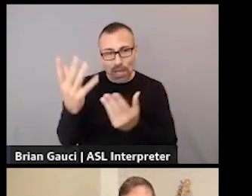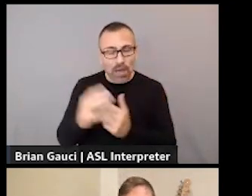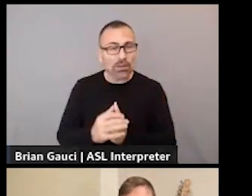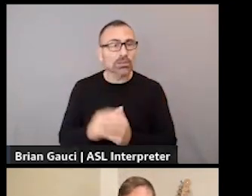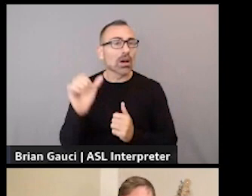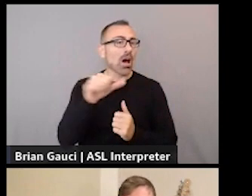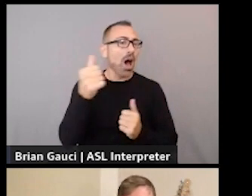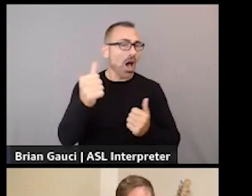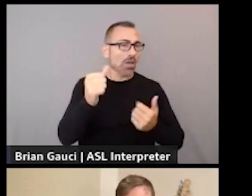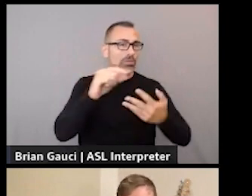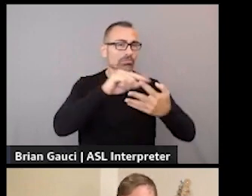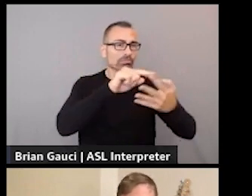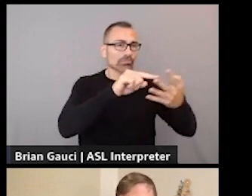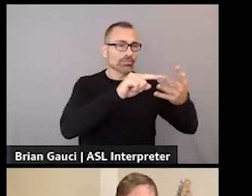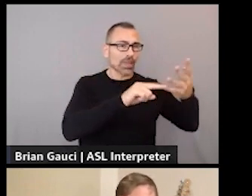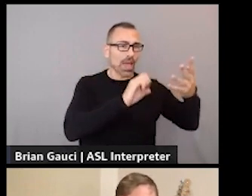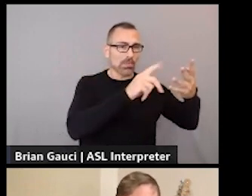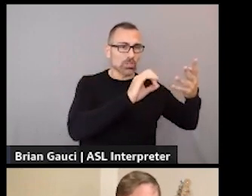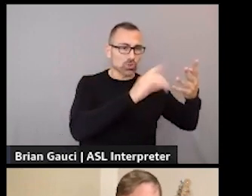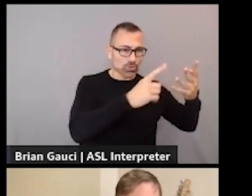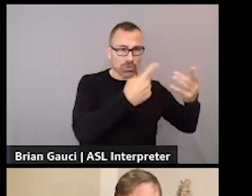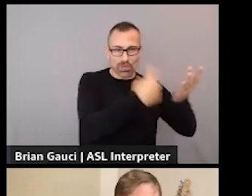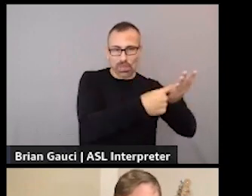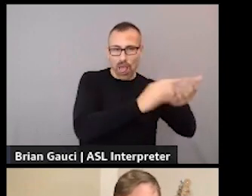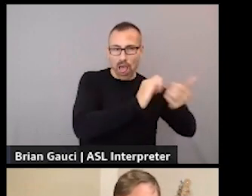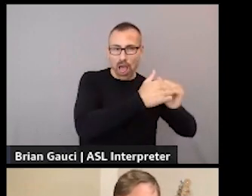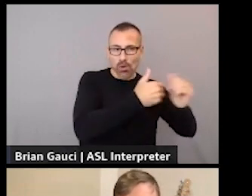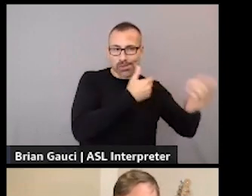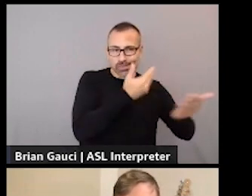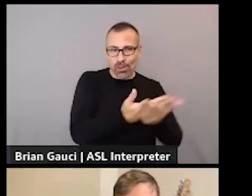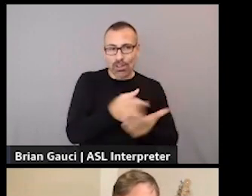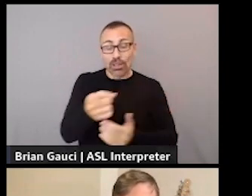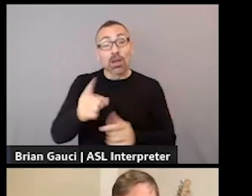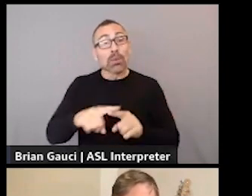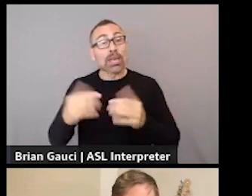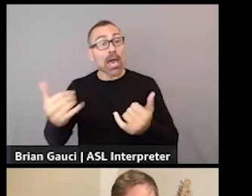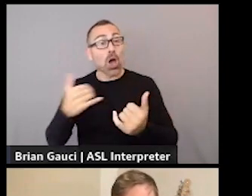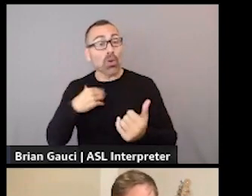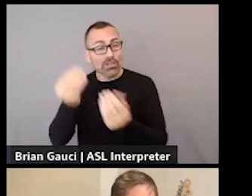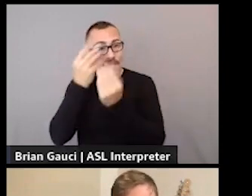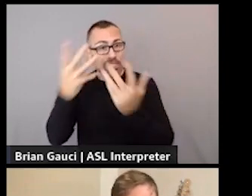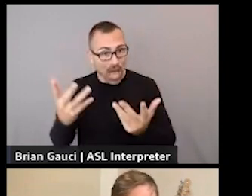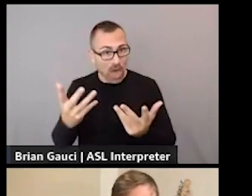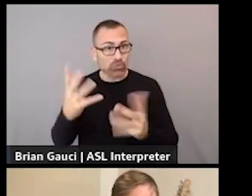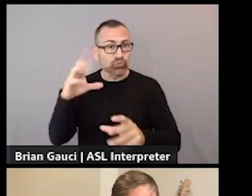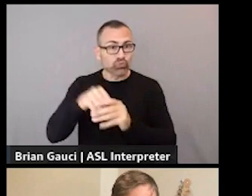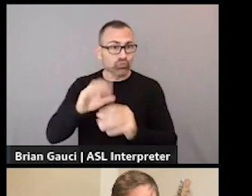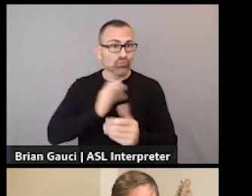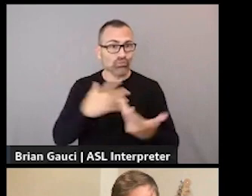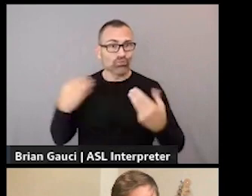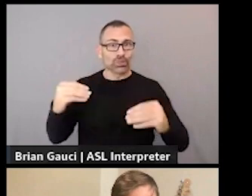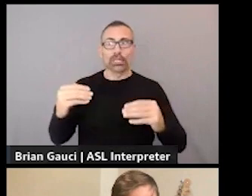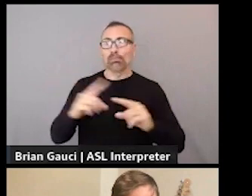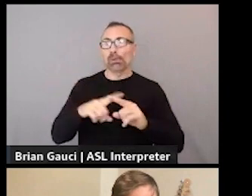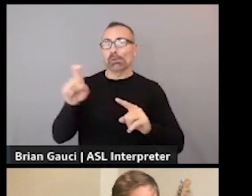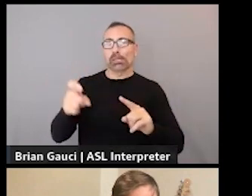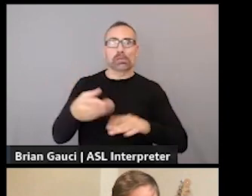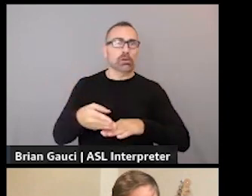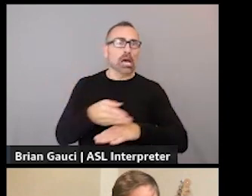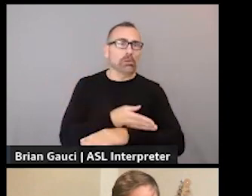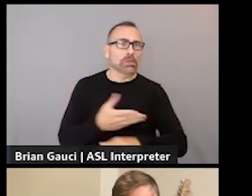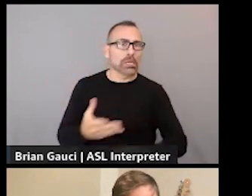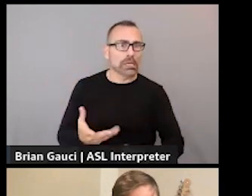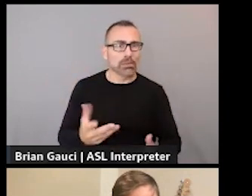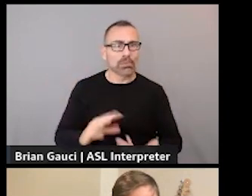gotten to this point. But now we have all this data flying through our shop, and we want to update it. We want to modernize it. So where do we go